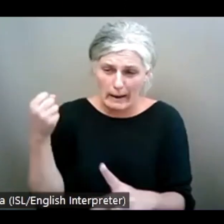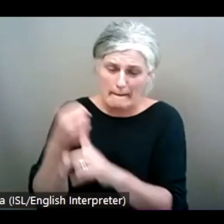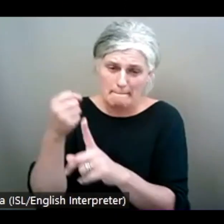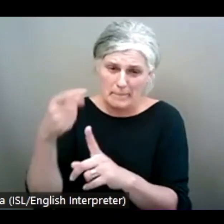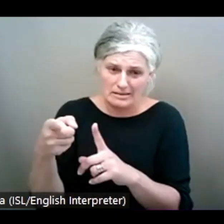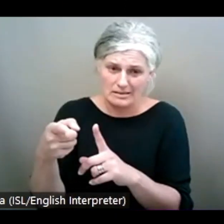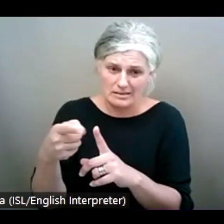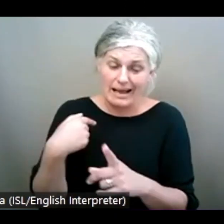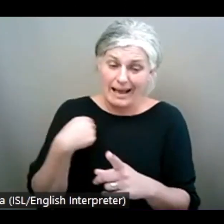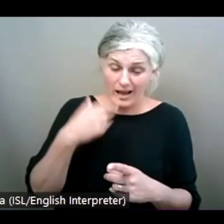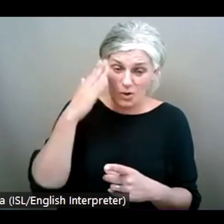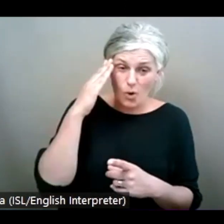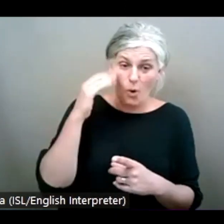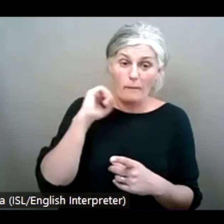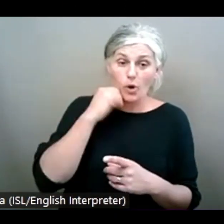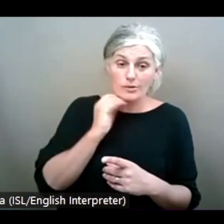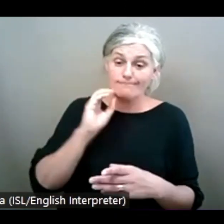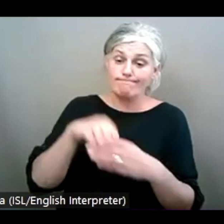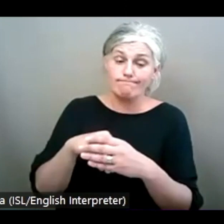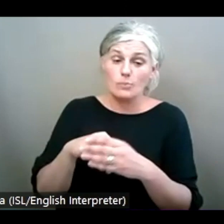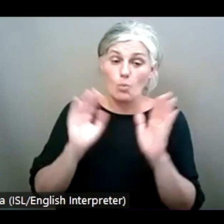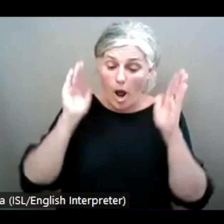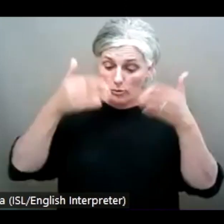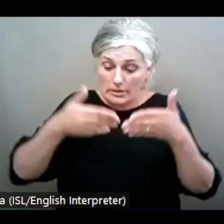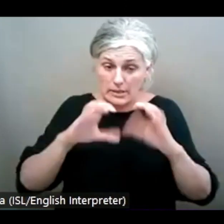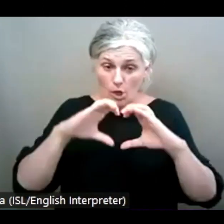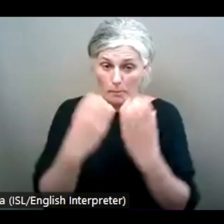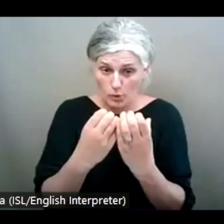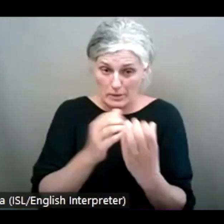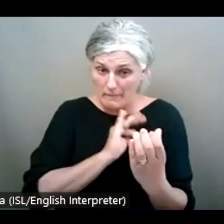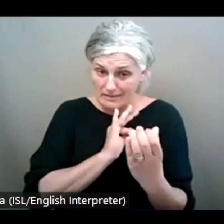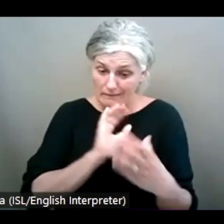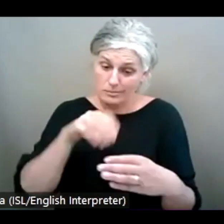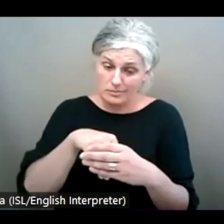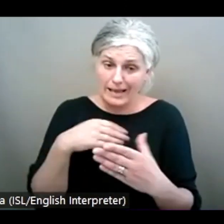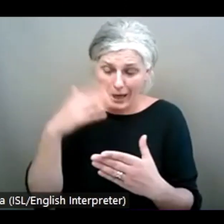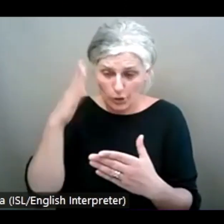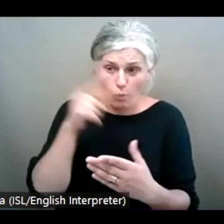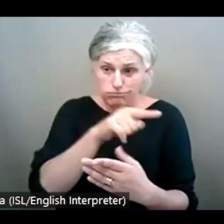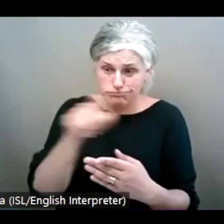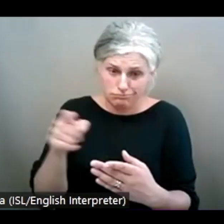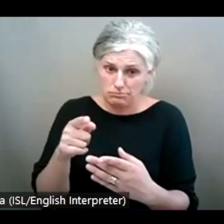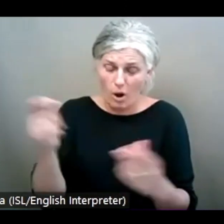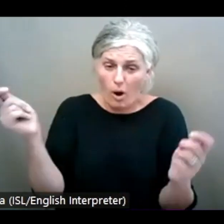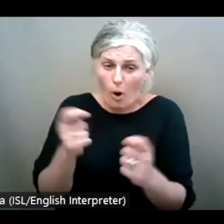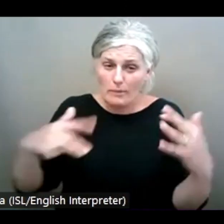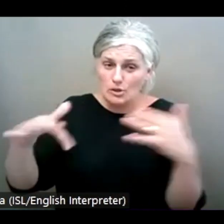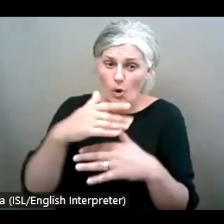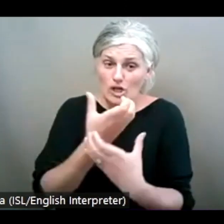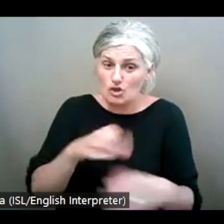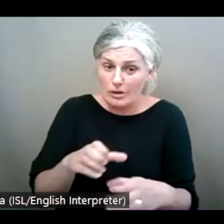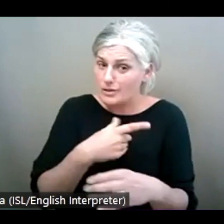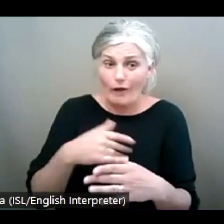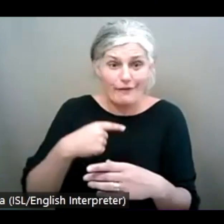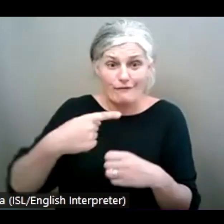would know that from engaging with the autistic community on Twitter, you know, how devastating it is that, you know, children aren't children forever.